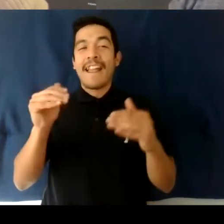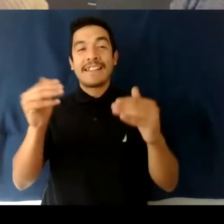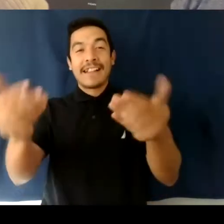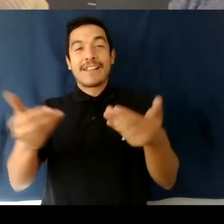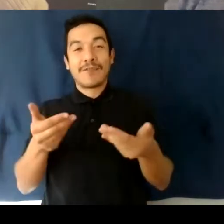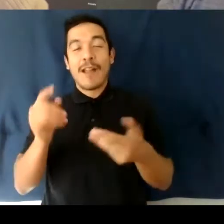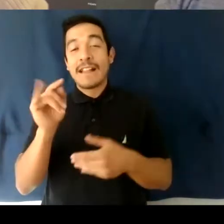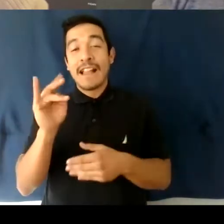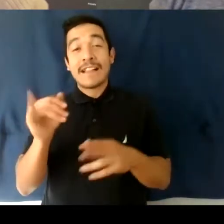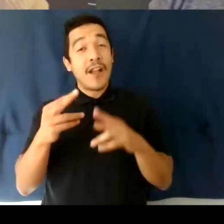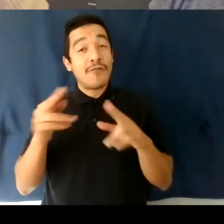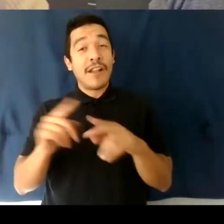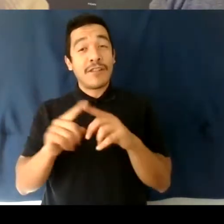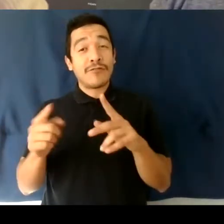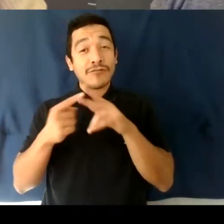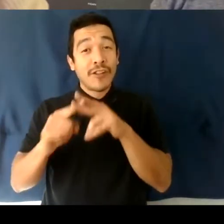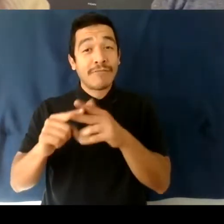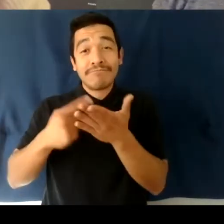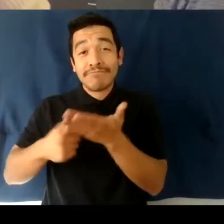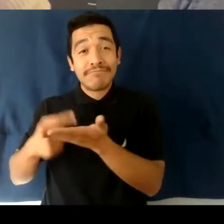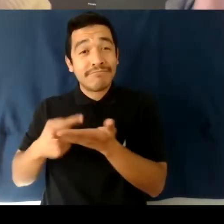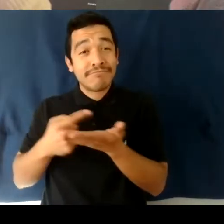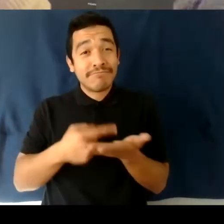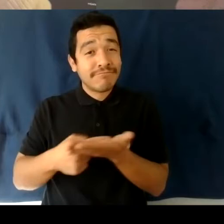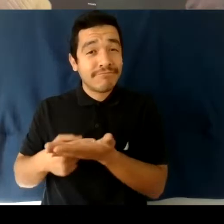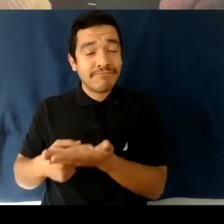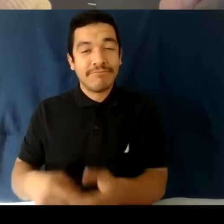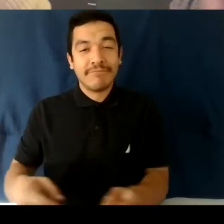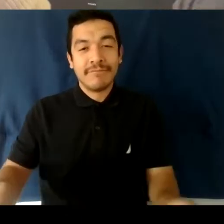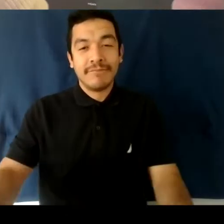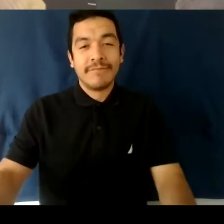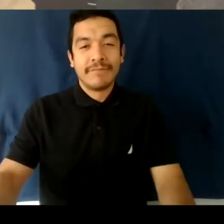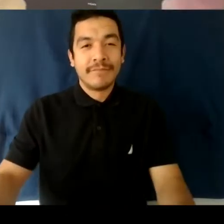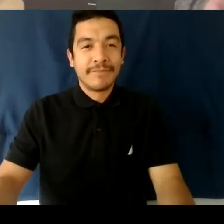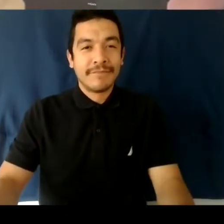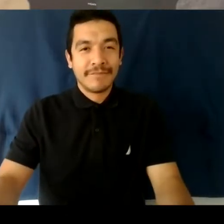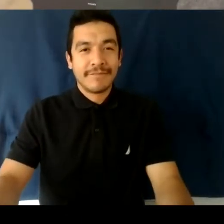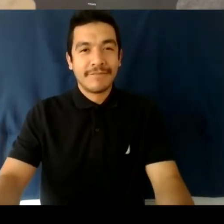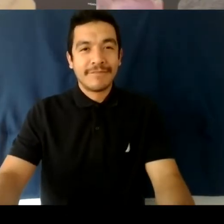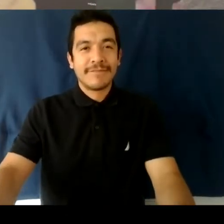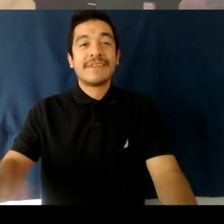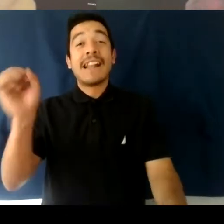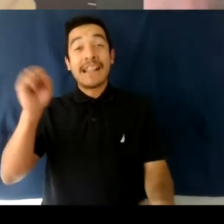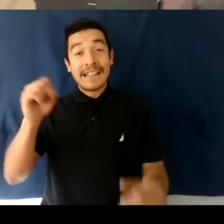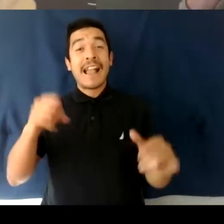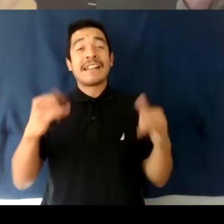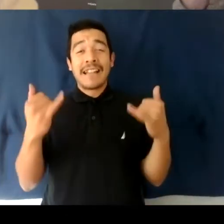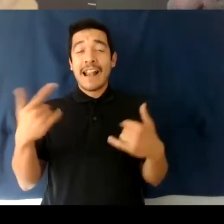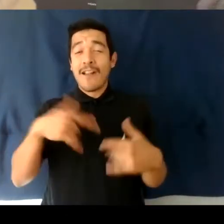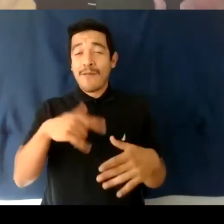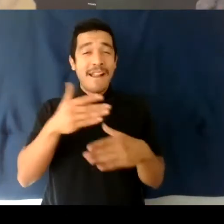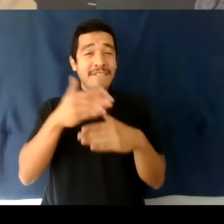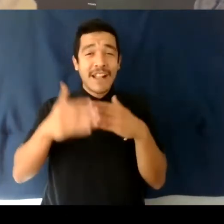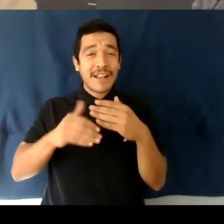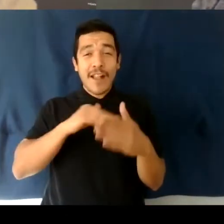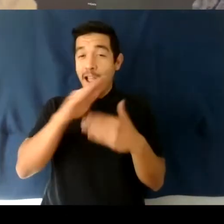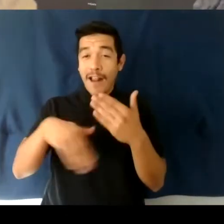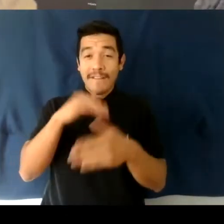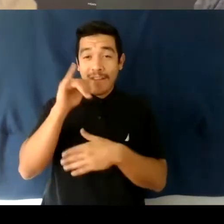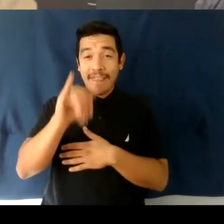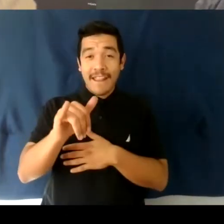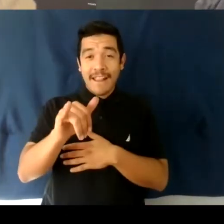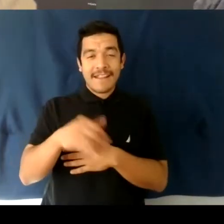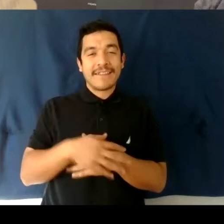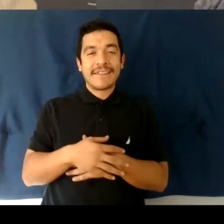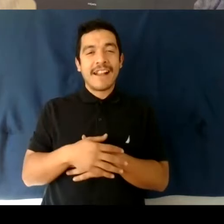get to some conversation? Yes, now we got away with all the nuts and bolts and all the stuff.